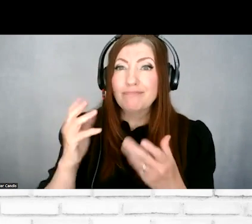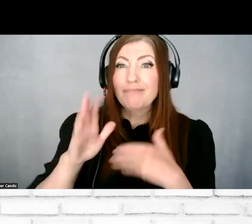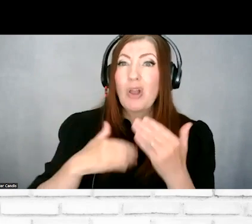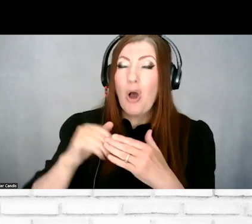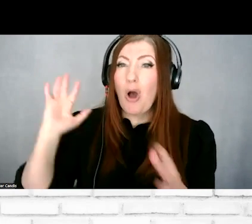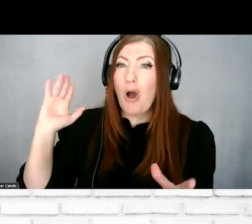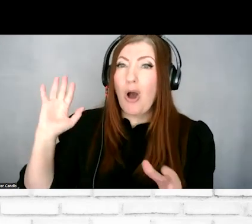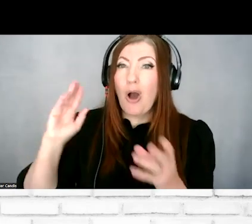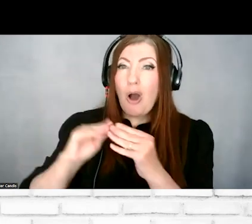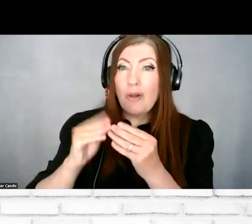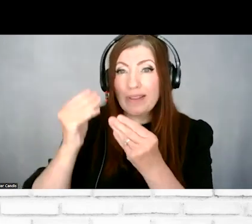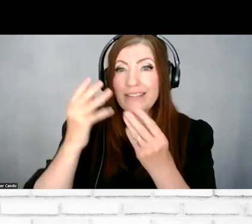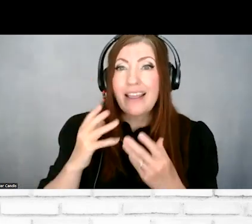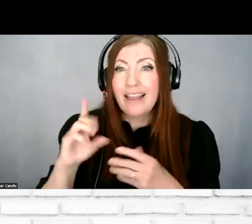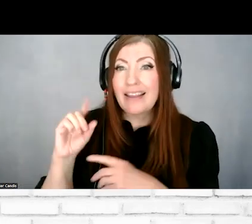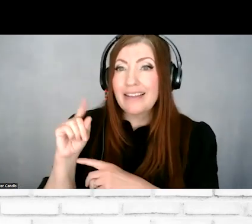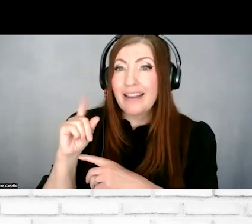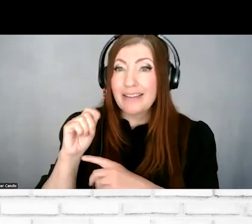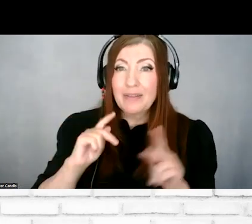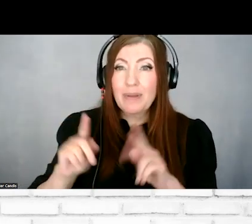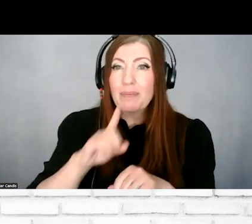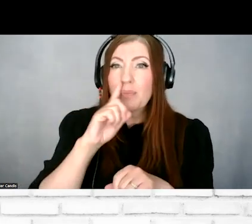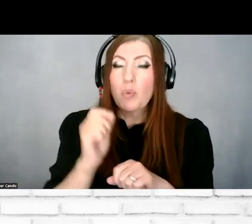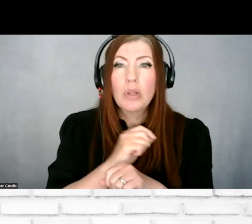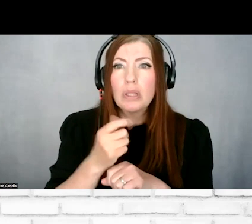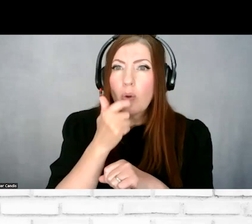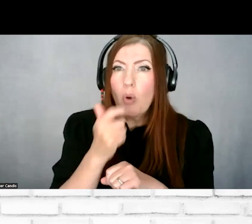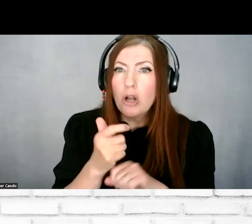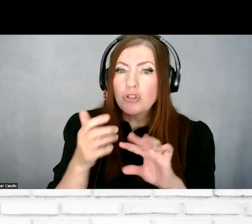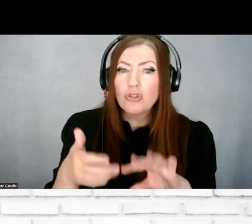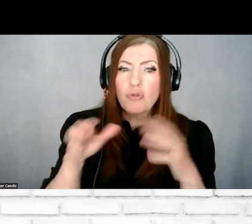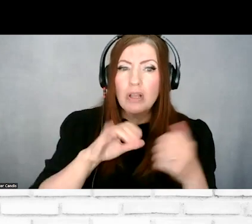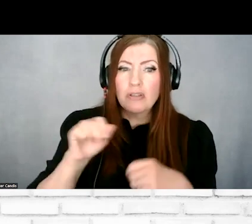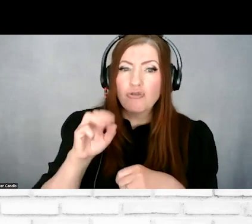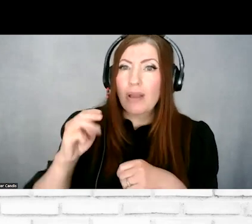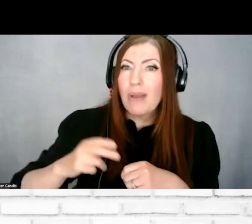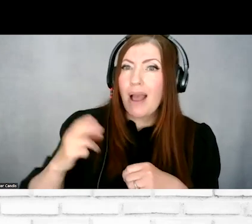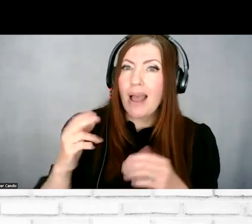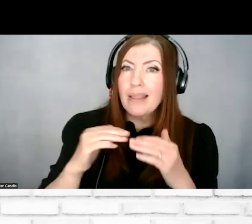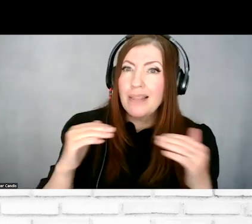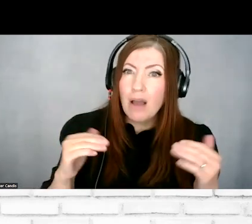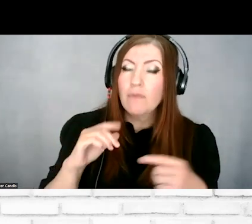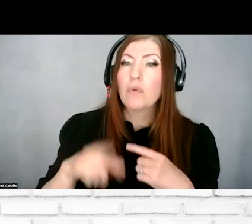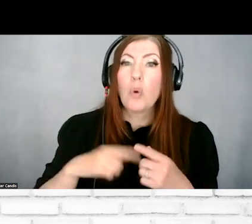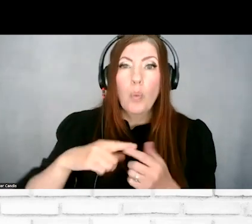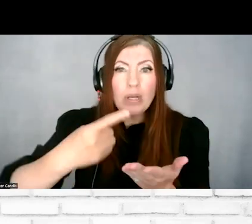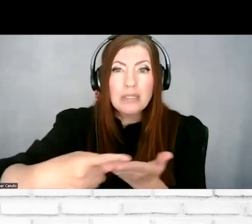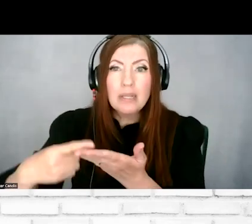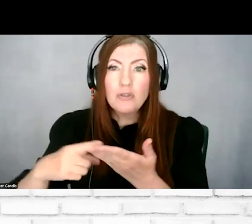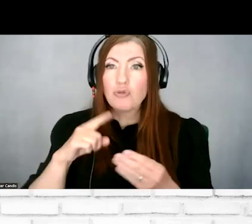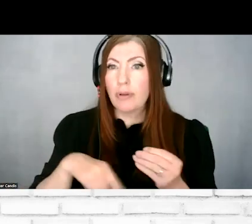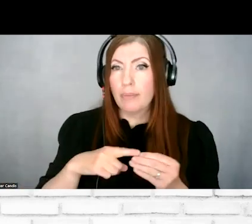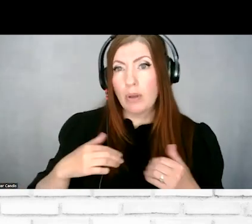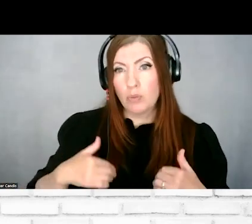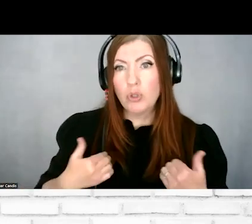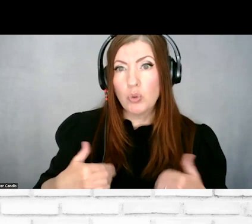showing when people really have been watching these crisis jams at a high level, it has been when there's been discussions about youth and